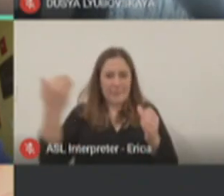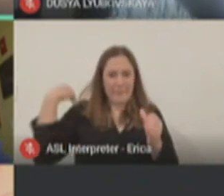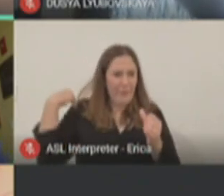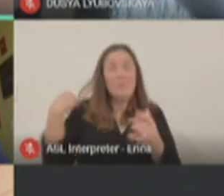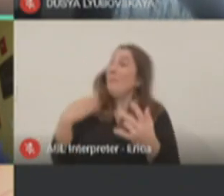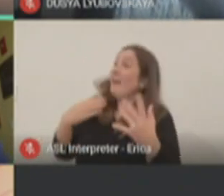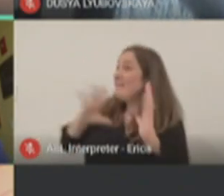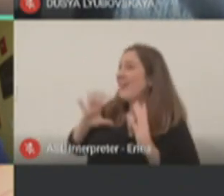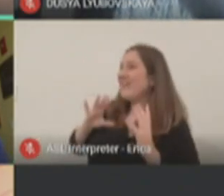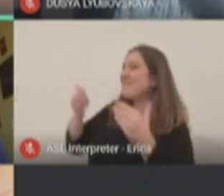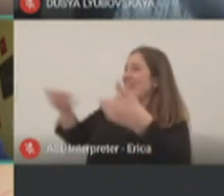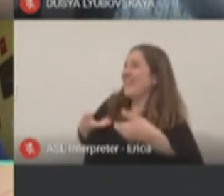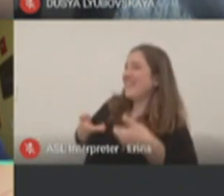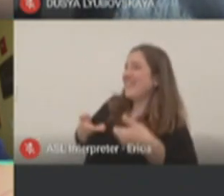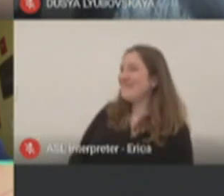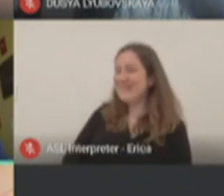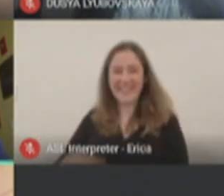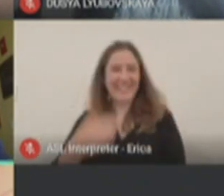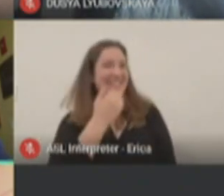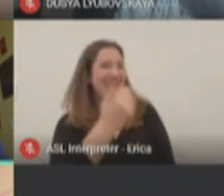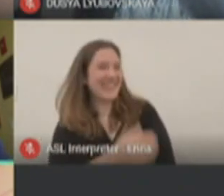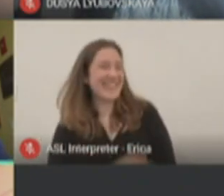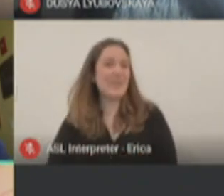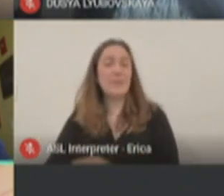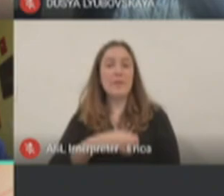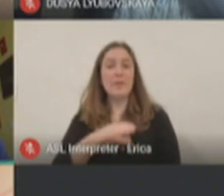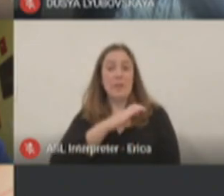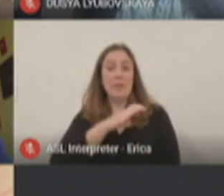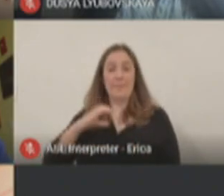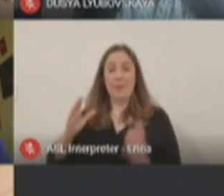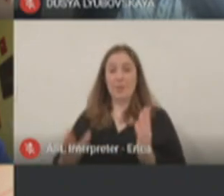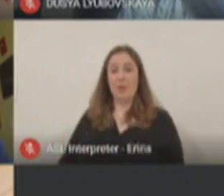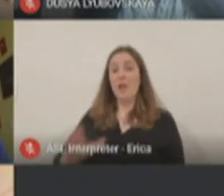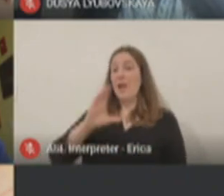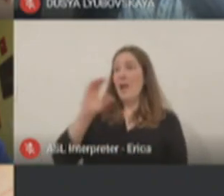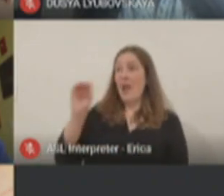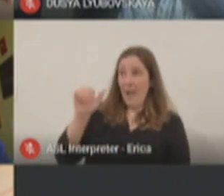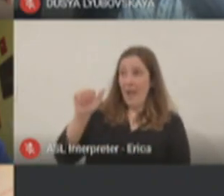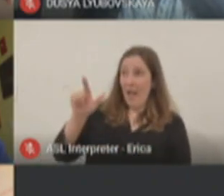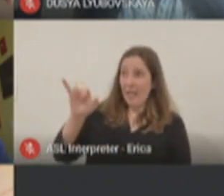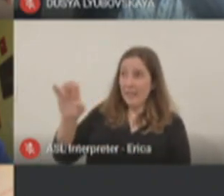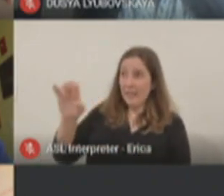Welcome. Thank you. And Alice, you said that you were sworn in at City Hall?